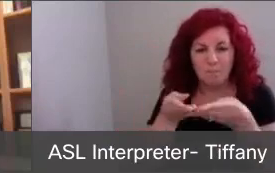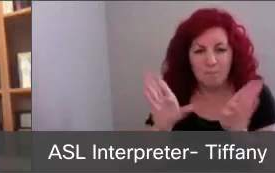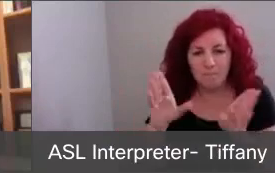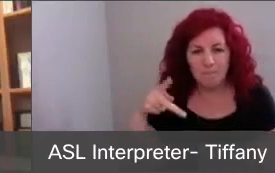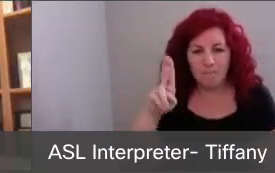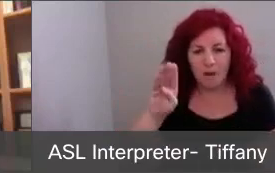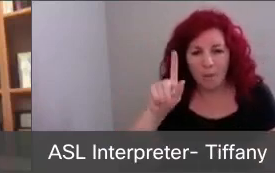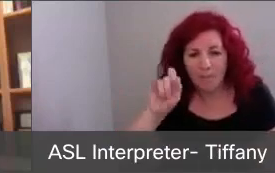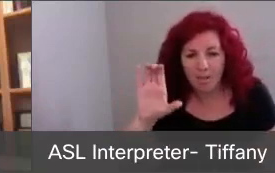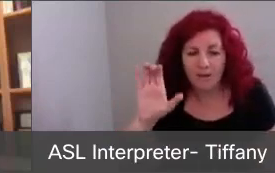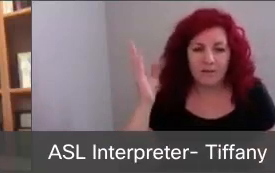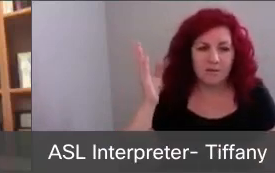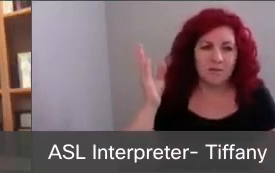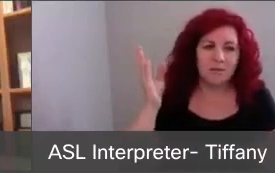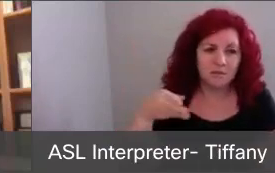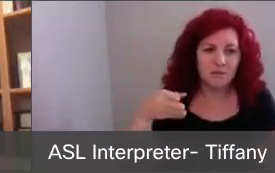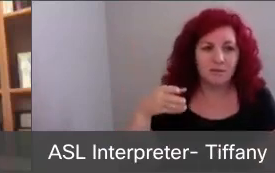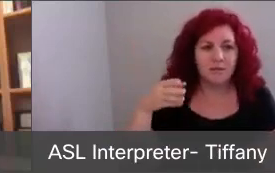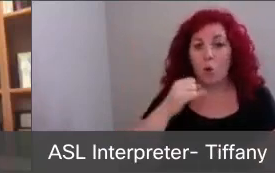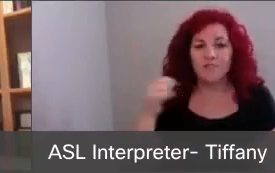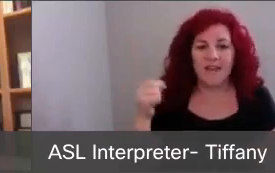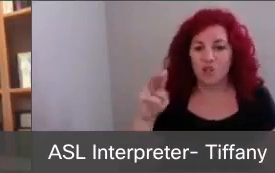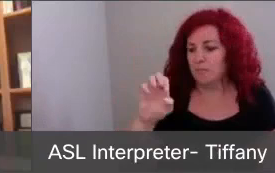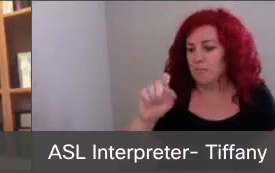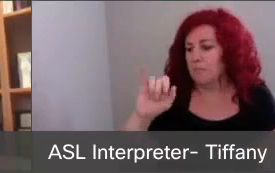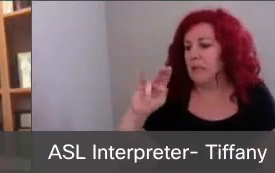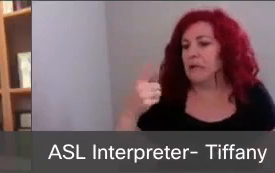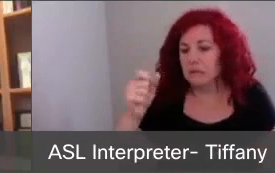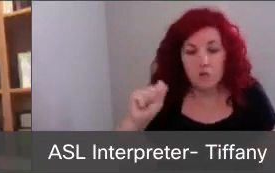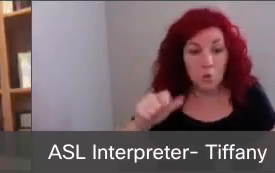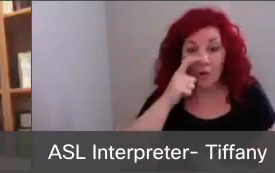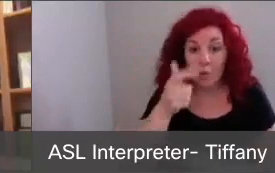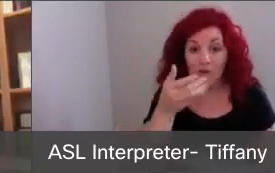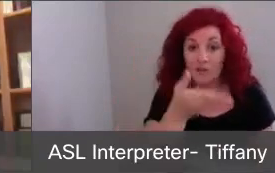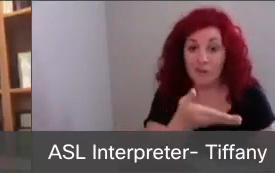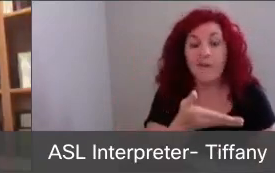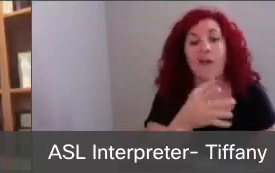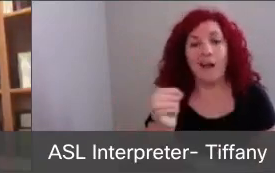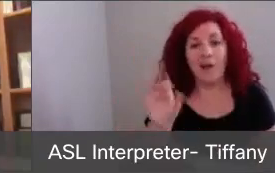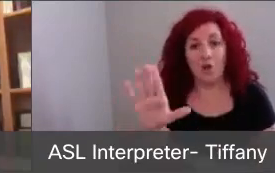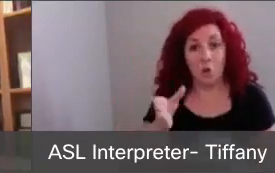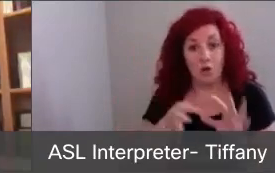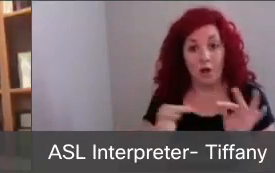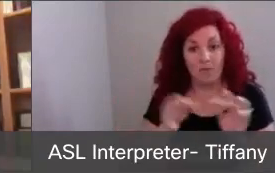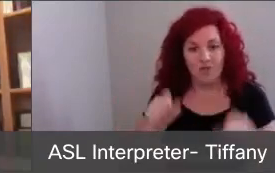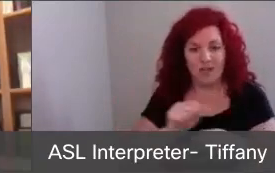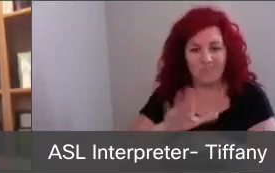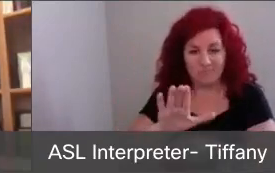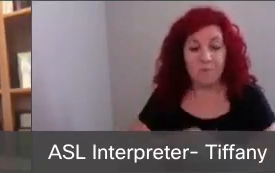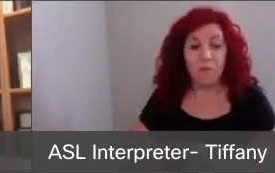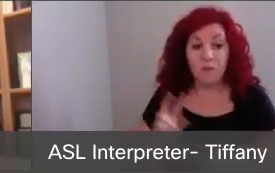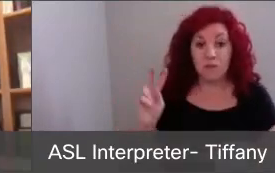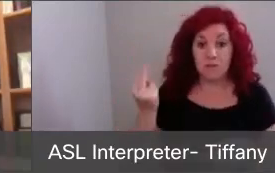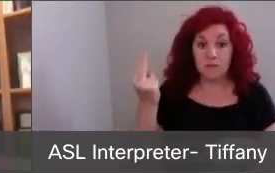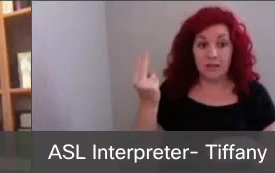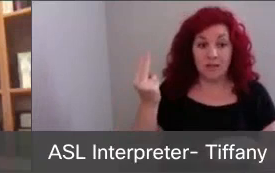irc.az.gov/public-meetings. And you can watch the commission's meetings there and also submit public comments. Second, we welcome